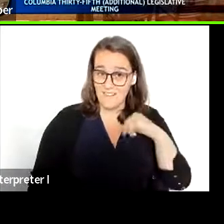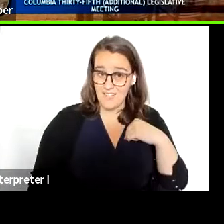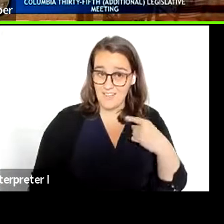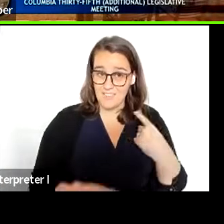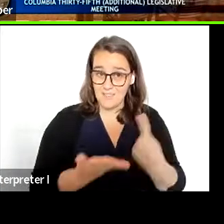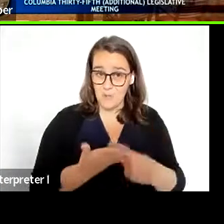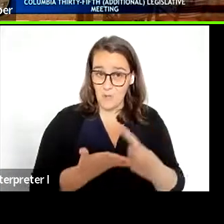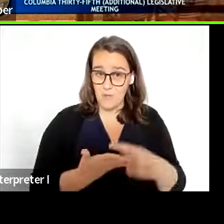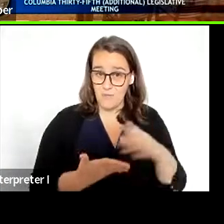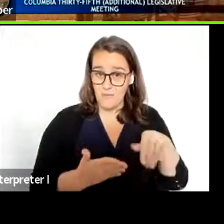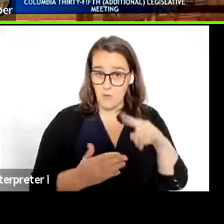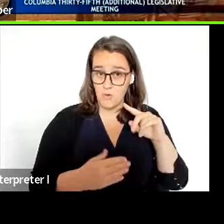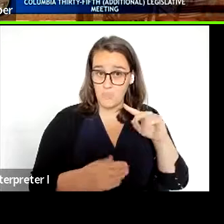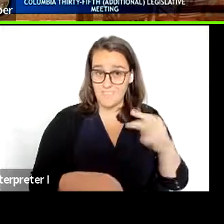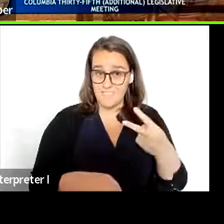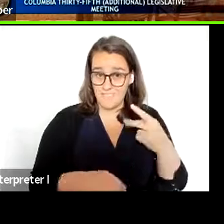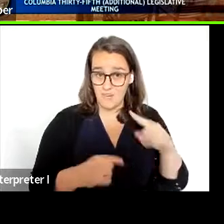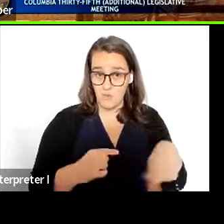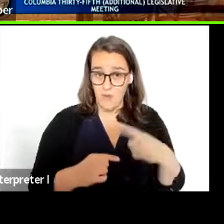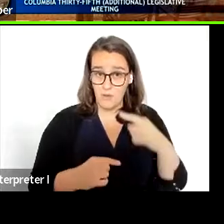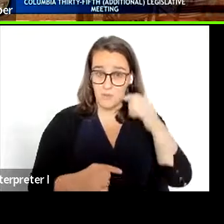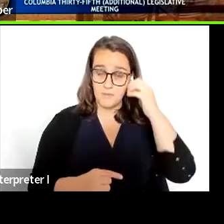round.